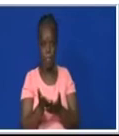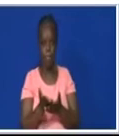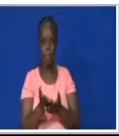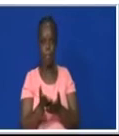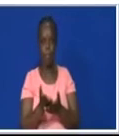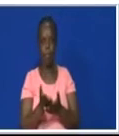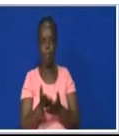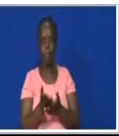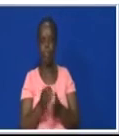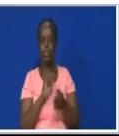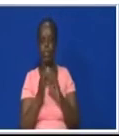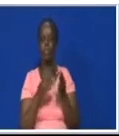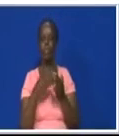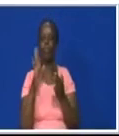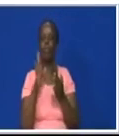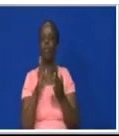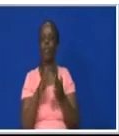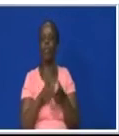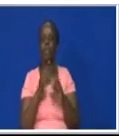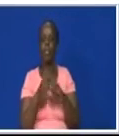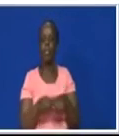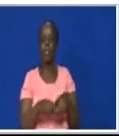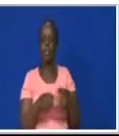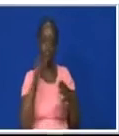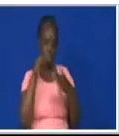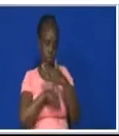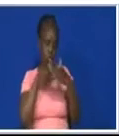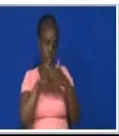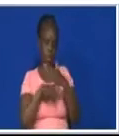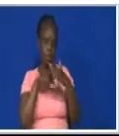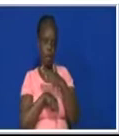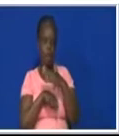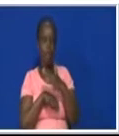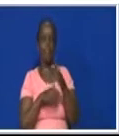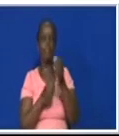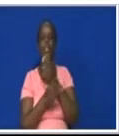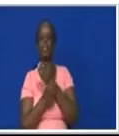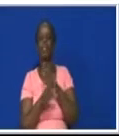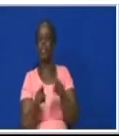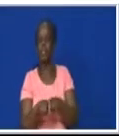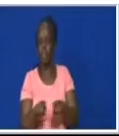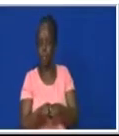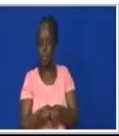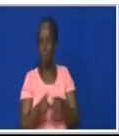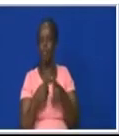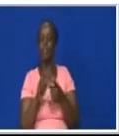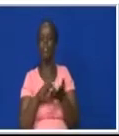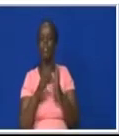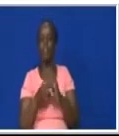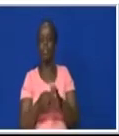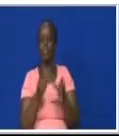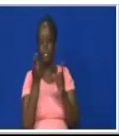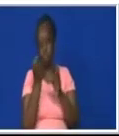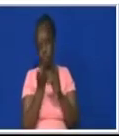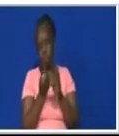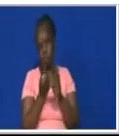answer. If it is more marks, then you have to go a step deeper. If it is lesser mark, then it means it must be brief